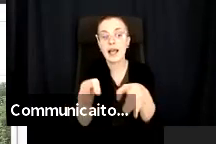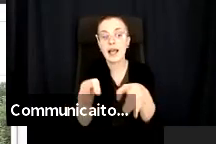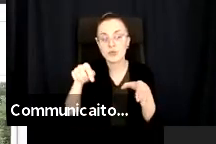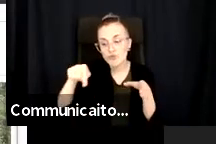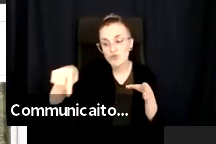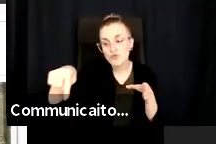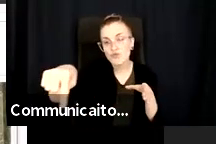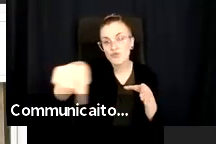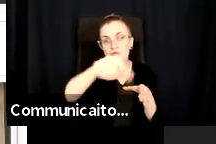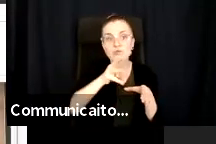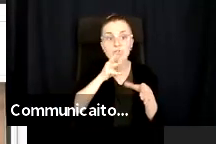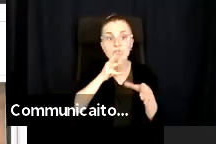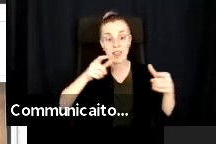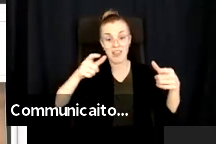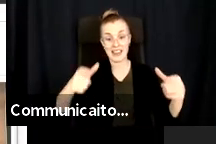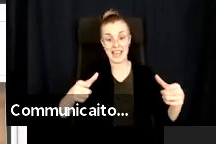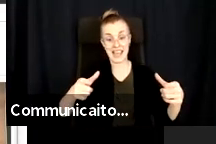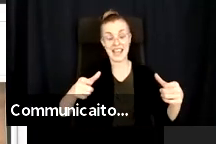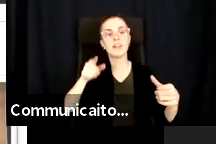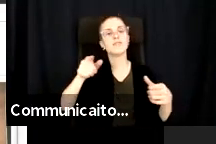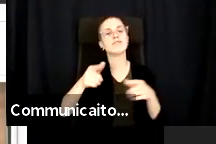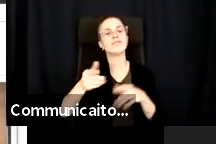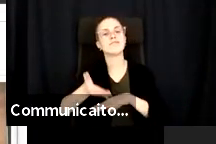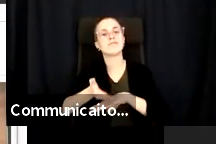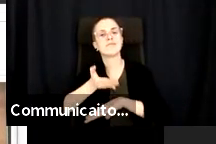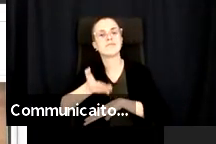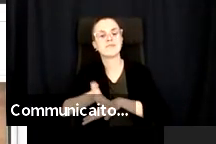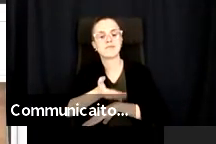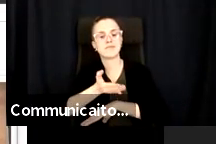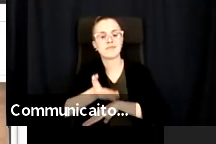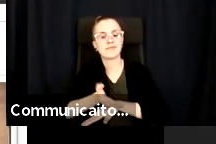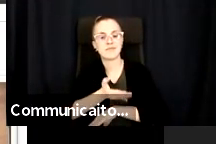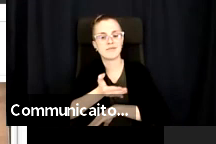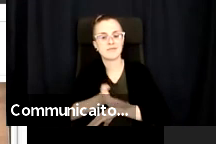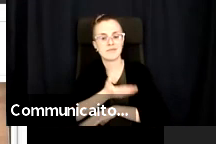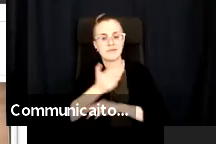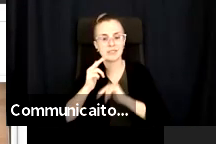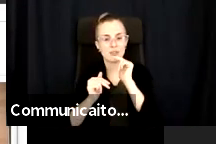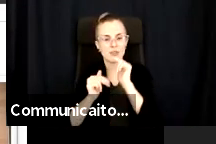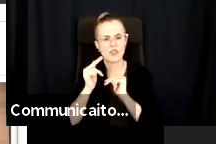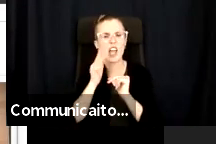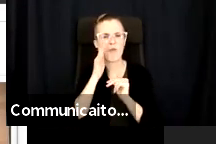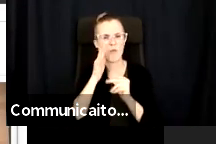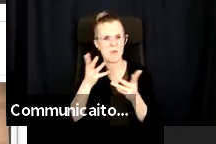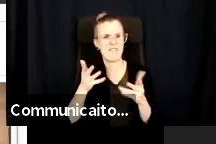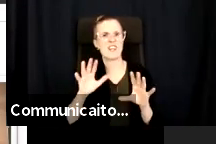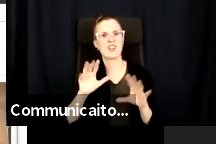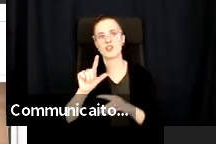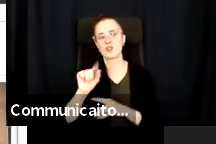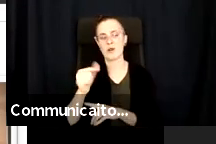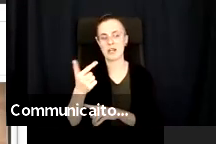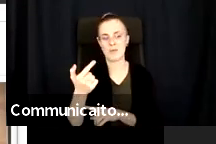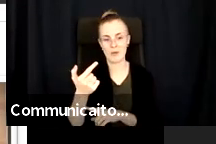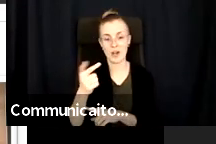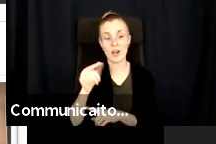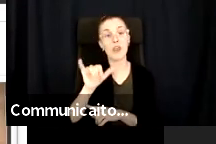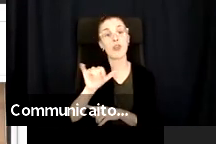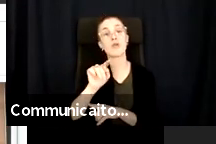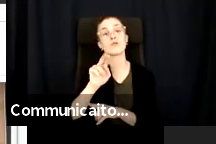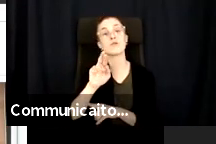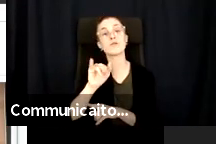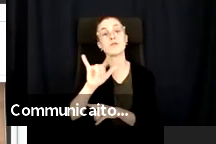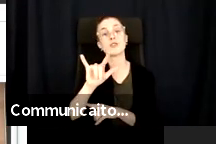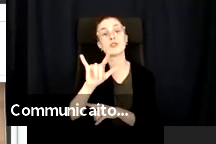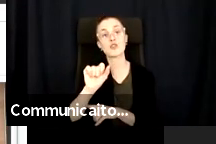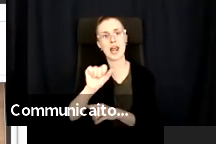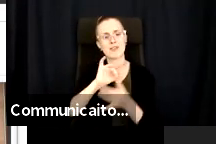under construction and will be completed in early 2021. Those trails will belong to everyone, because